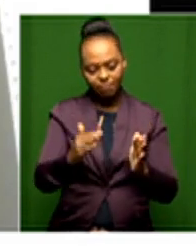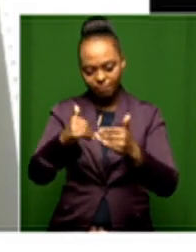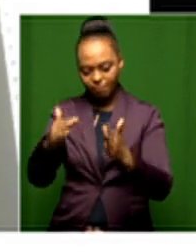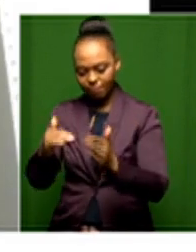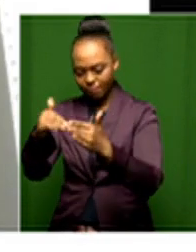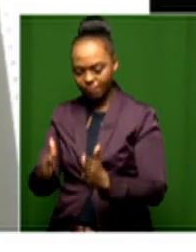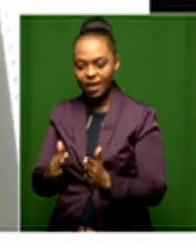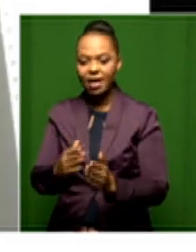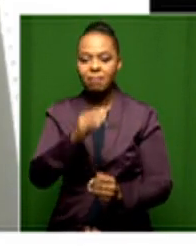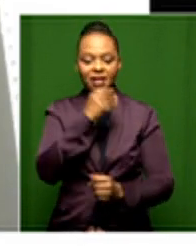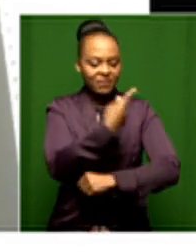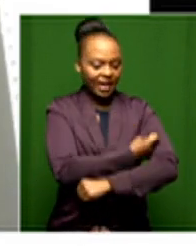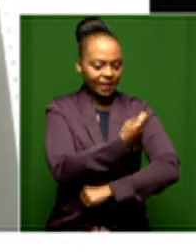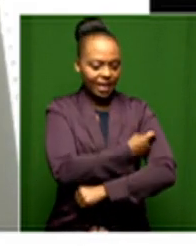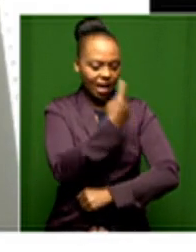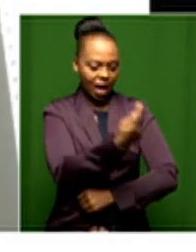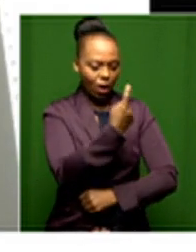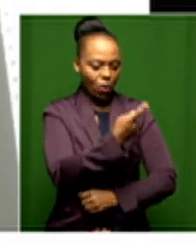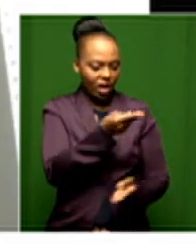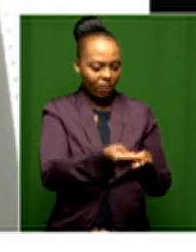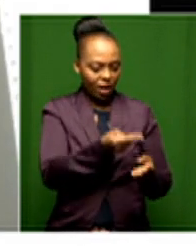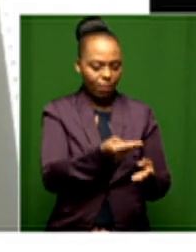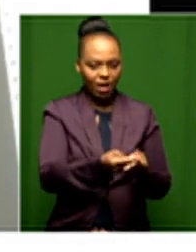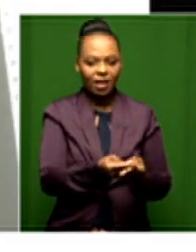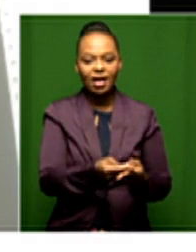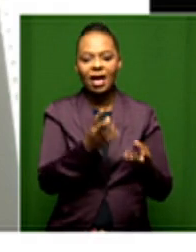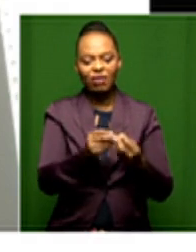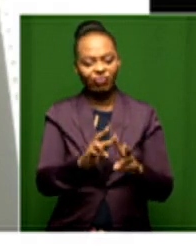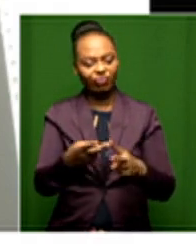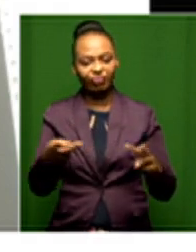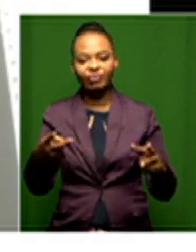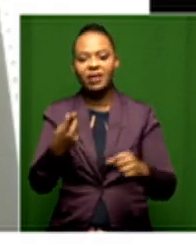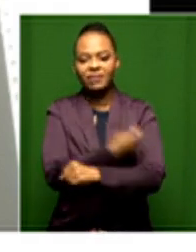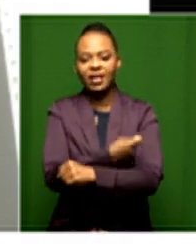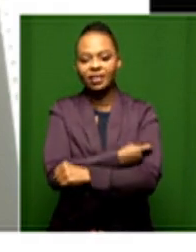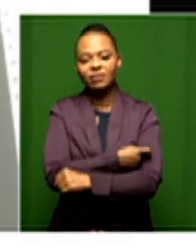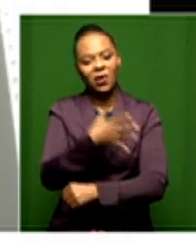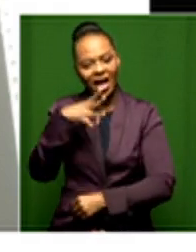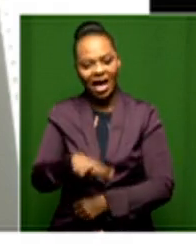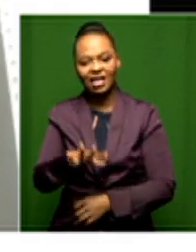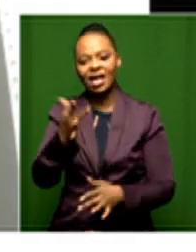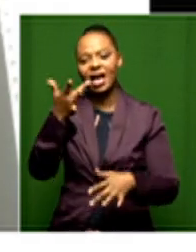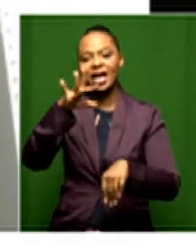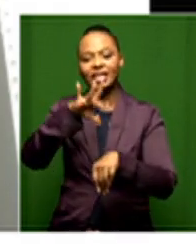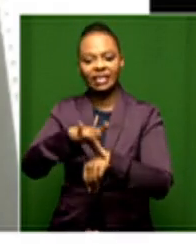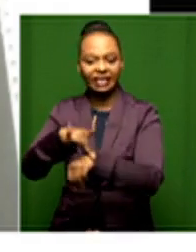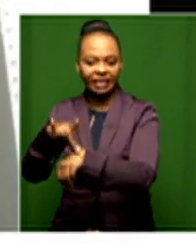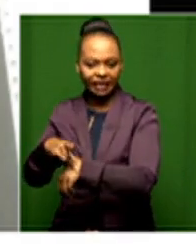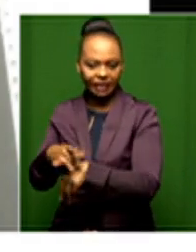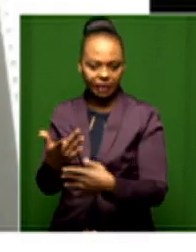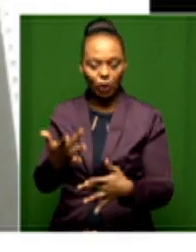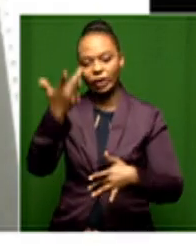only vaccine that is available. We have had vaccines prior for other illnesses. So based on